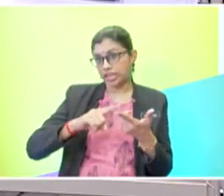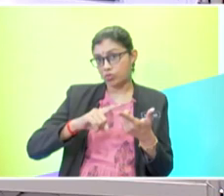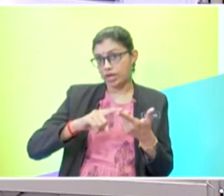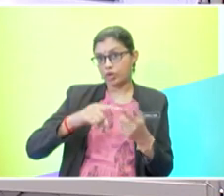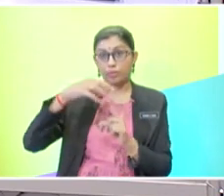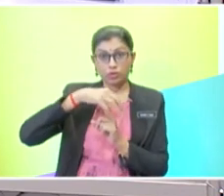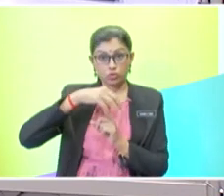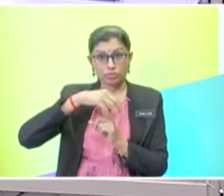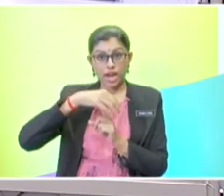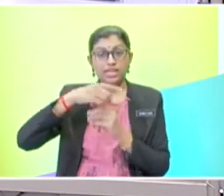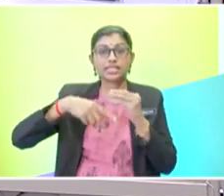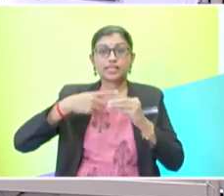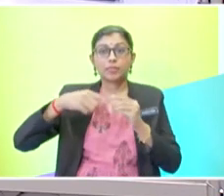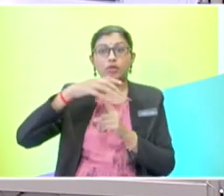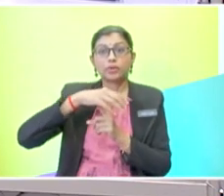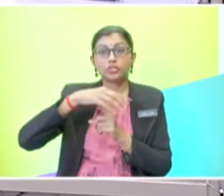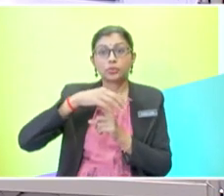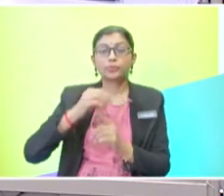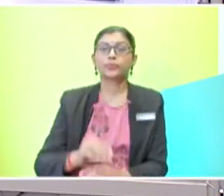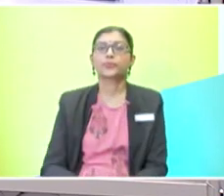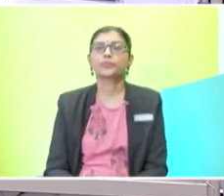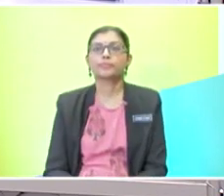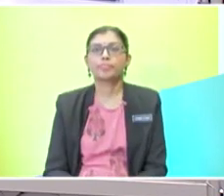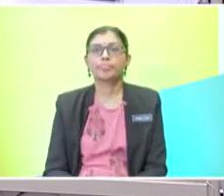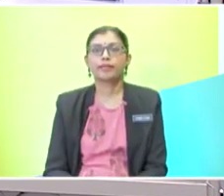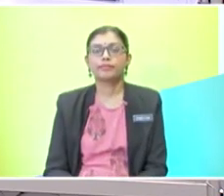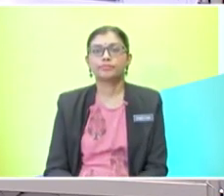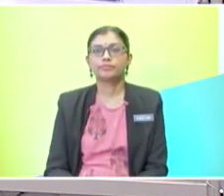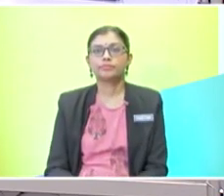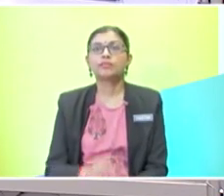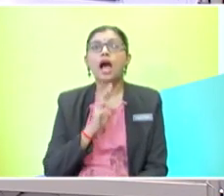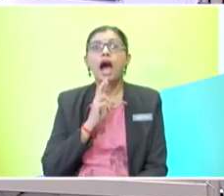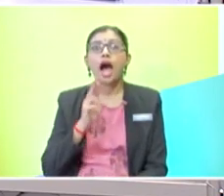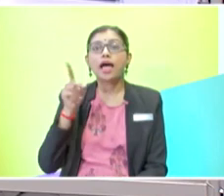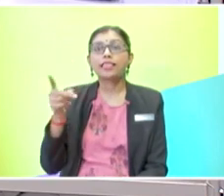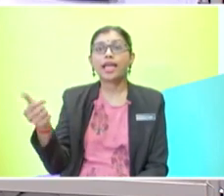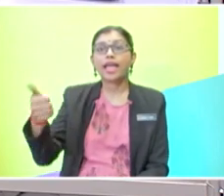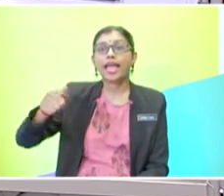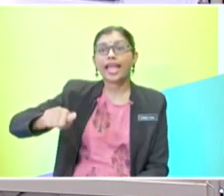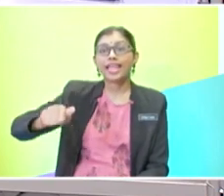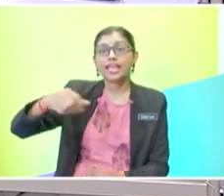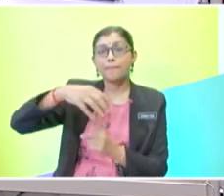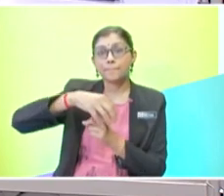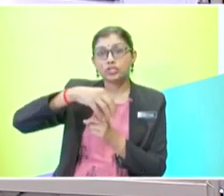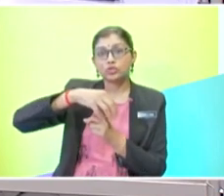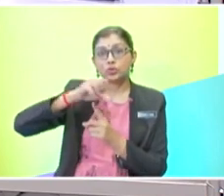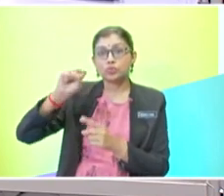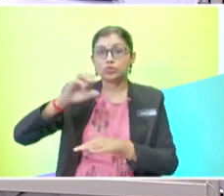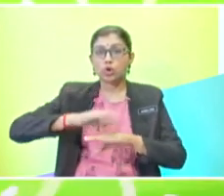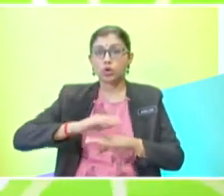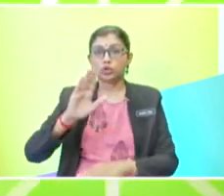Mushrooms. Okay. Now, Falah. Are there any mushrooms on your pizza?